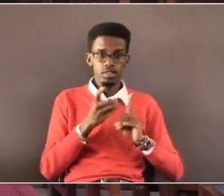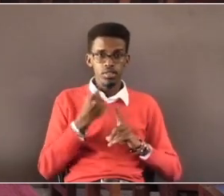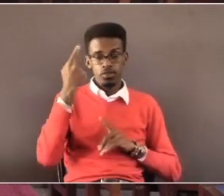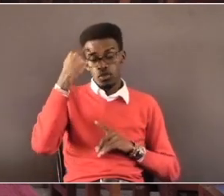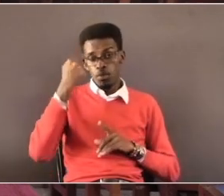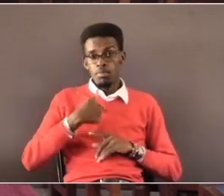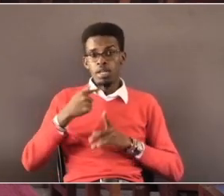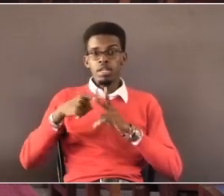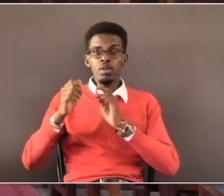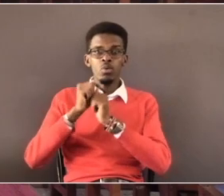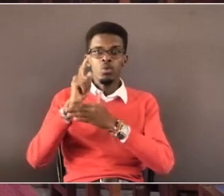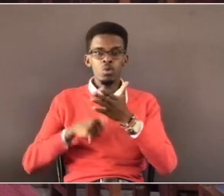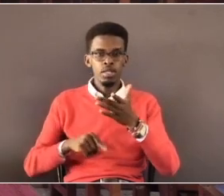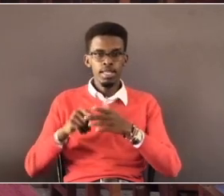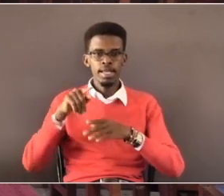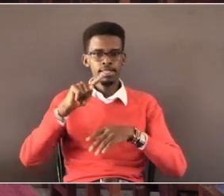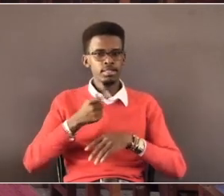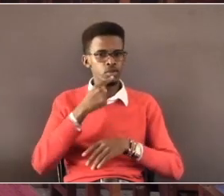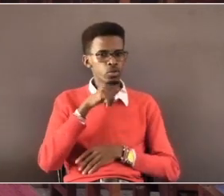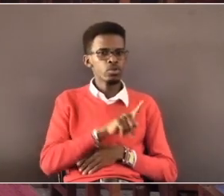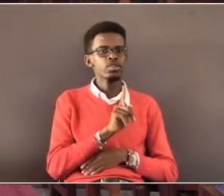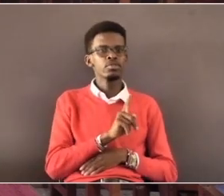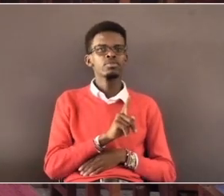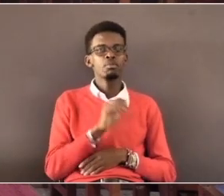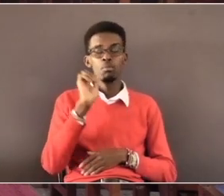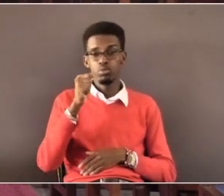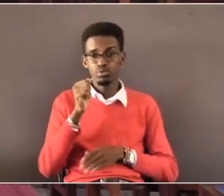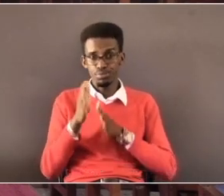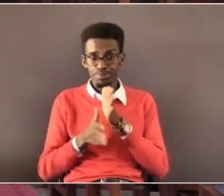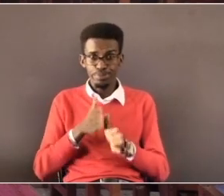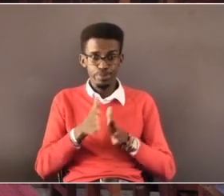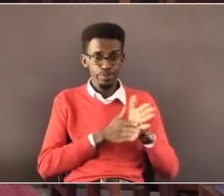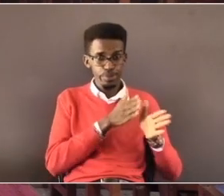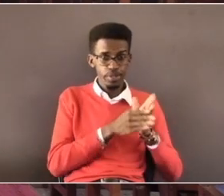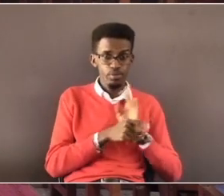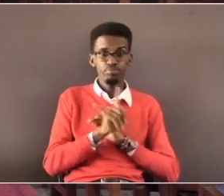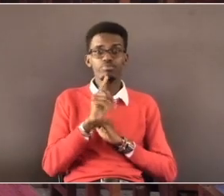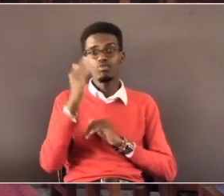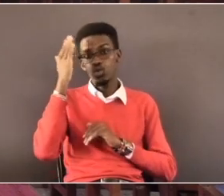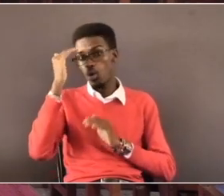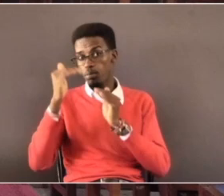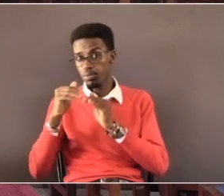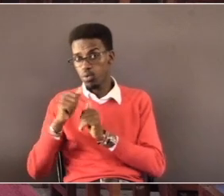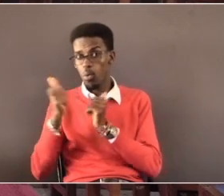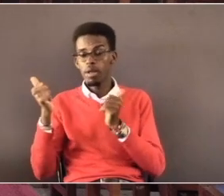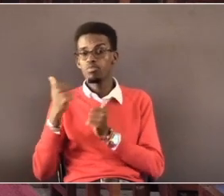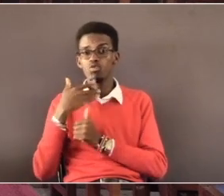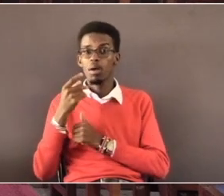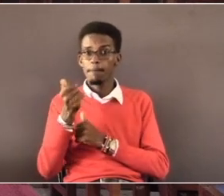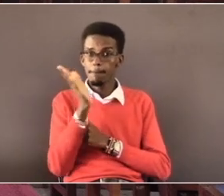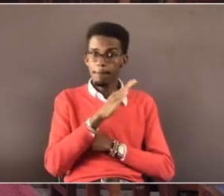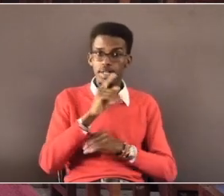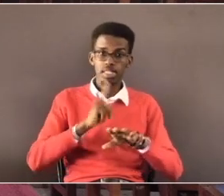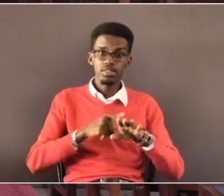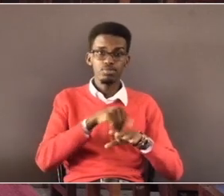it starts with Anza na wewe. Are you managing your finances well? Do you know your boundaries? Do I want money back when I